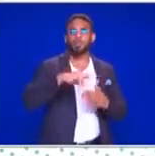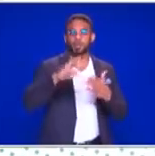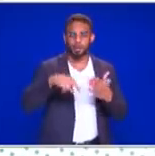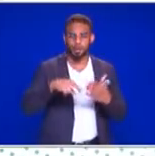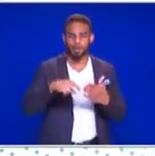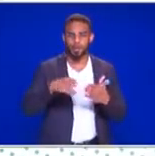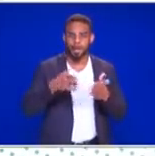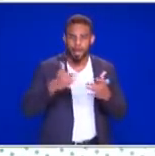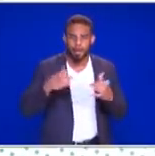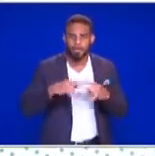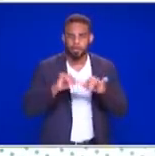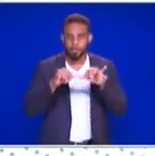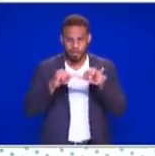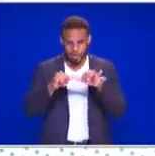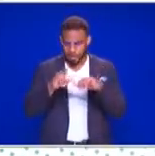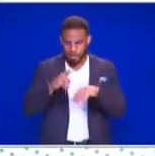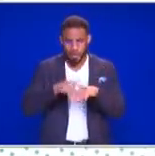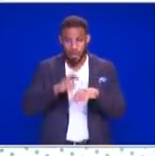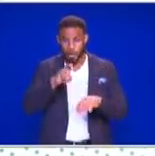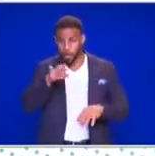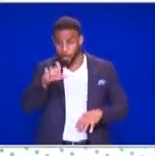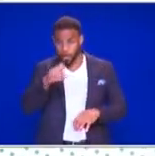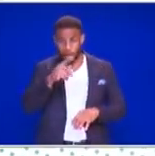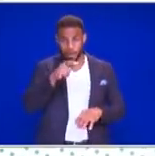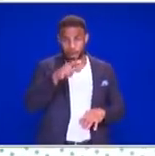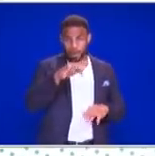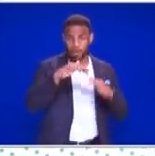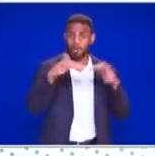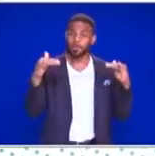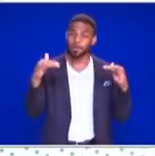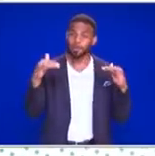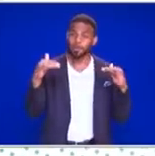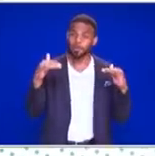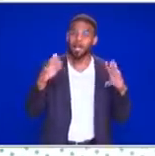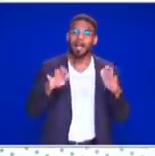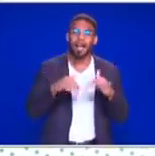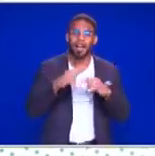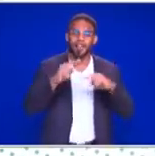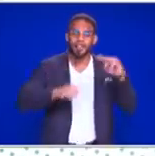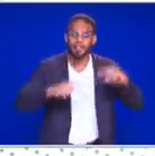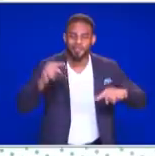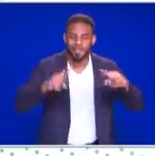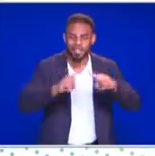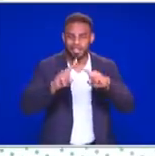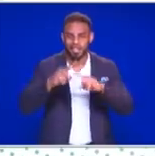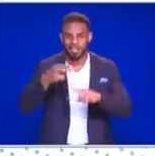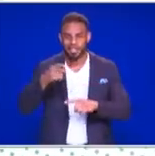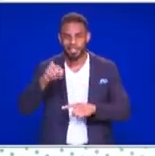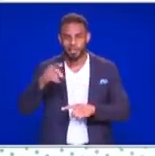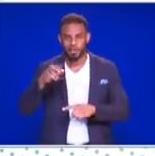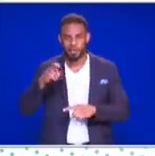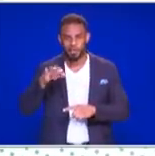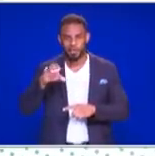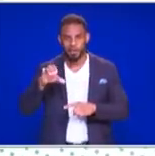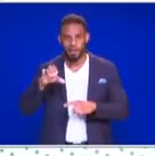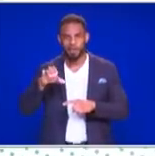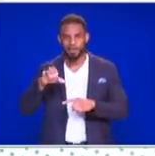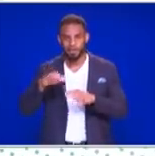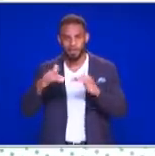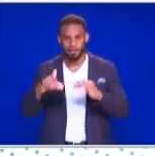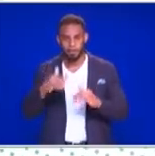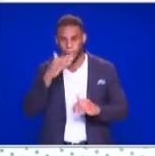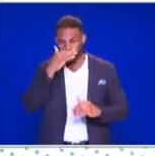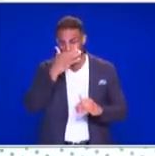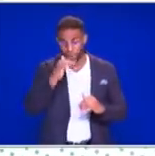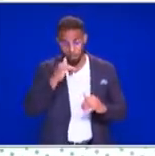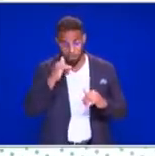results allow us to measure the nation's racial and ethnic diversity and how it varies at different geographic levels.